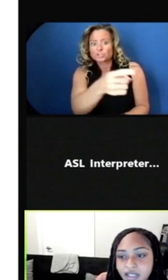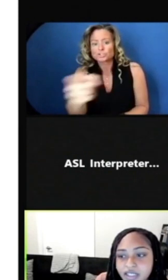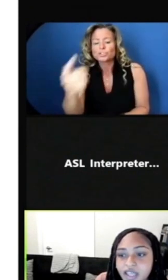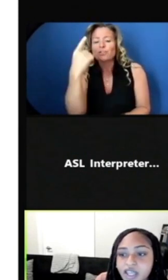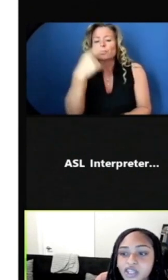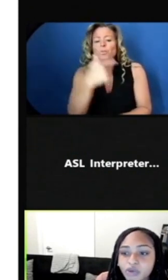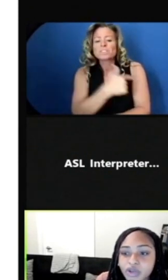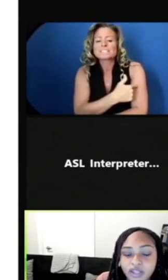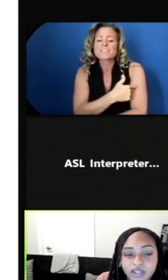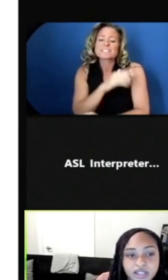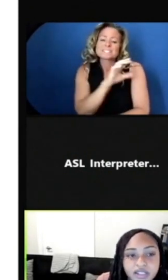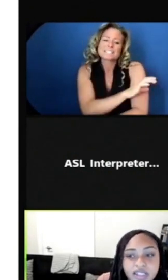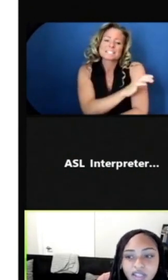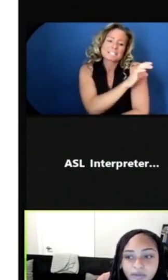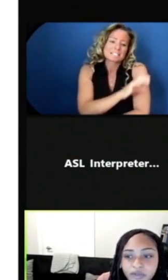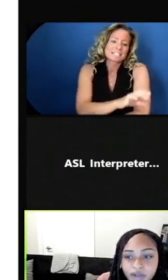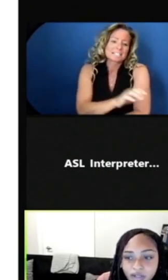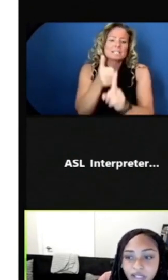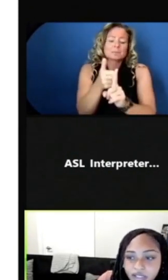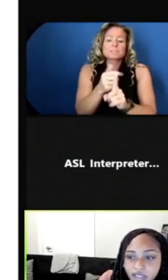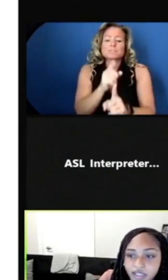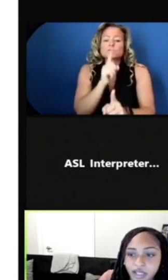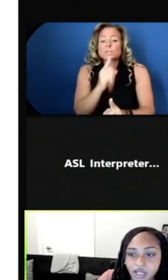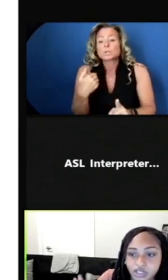vaccine clinics. So we've conducted 2